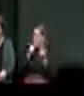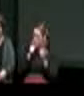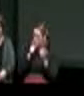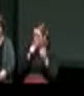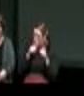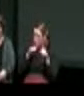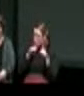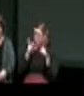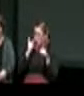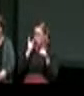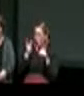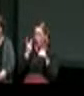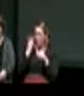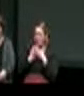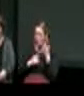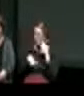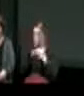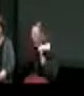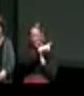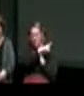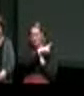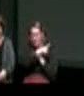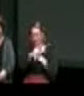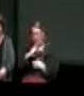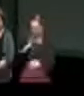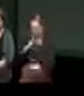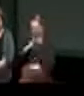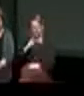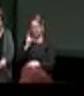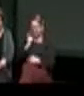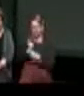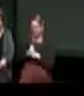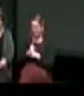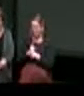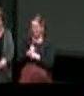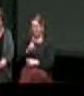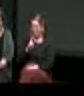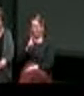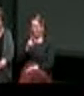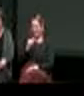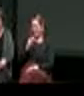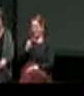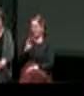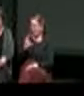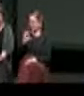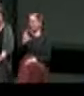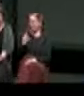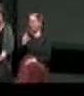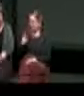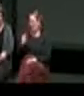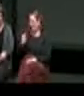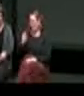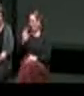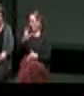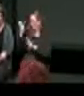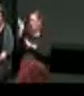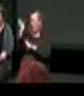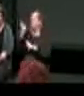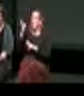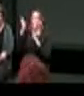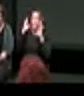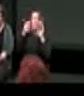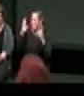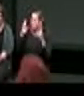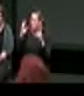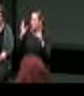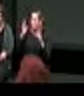walked and saw some of that? That was cool, wasn't it? The dam cam was the bomb. So we are going to hopefully